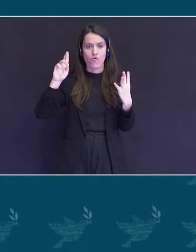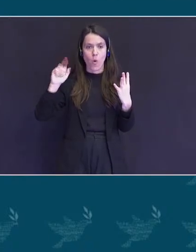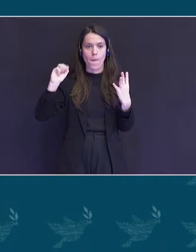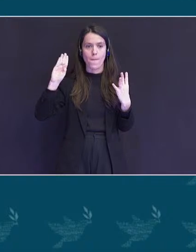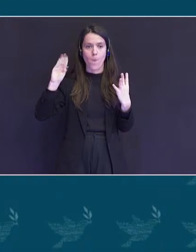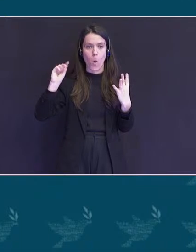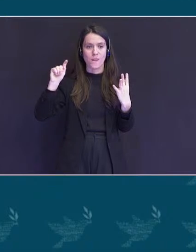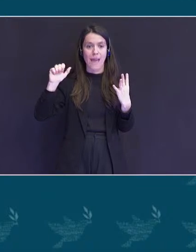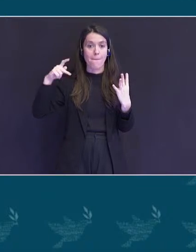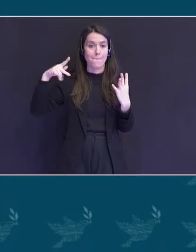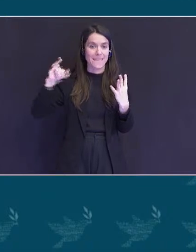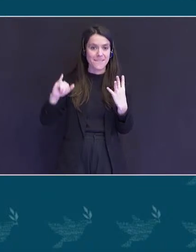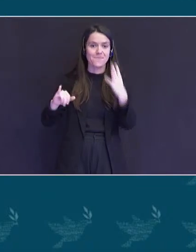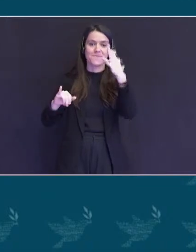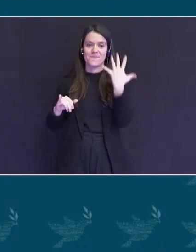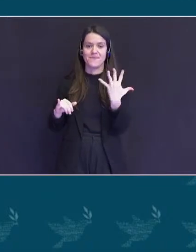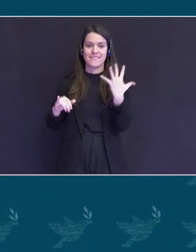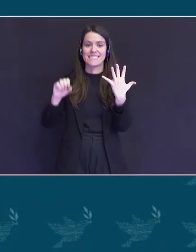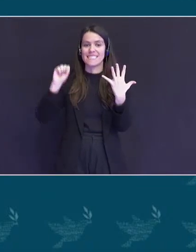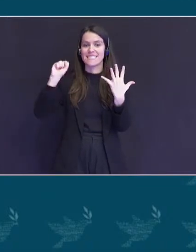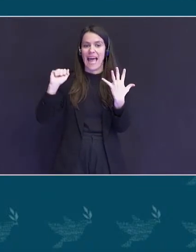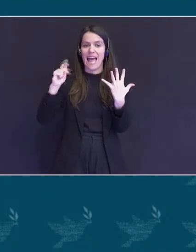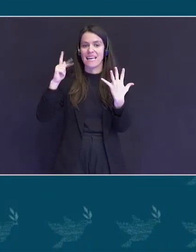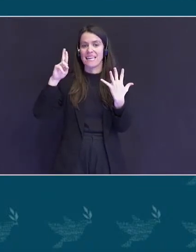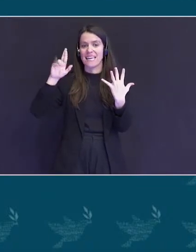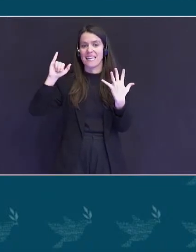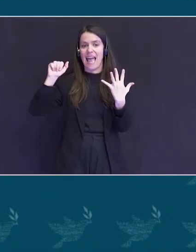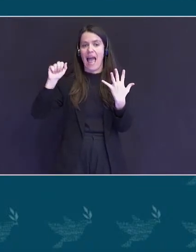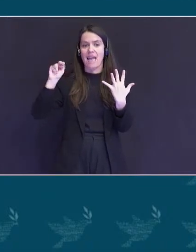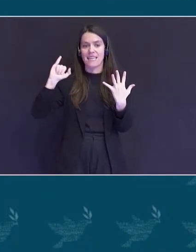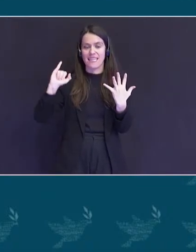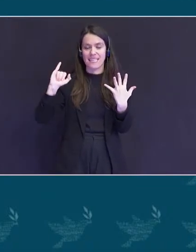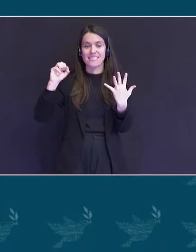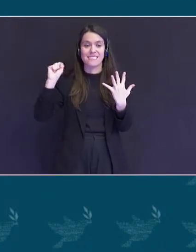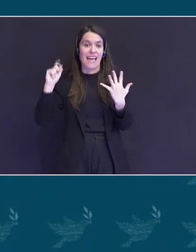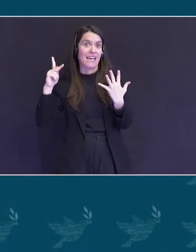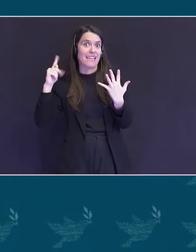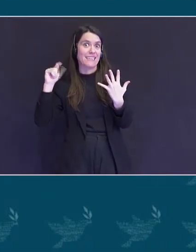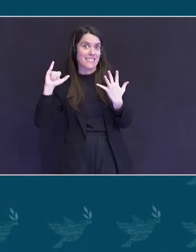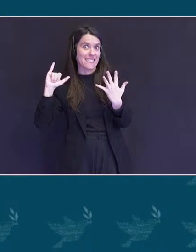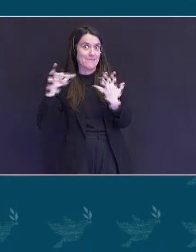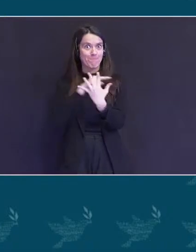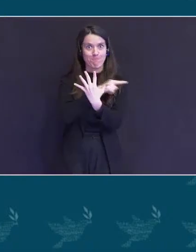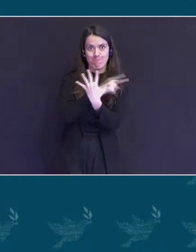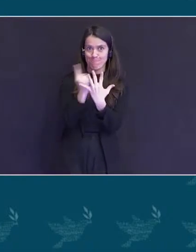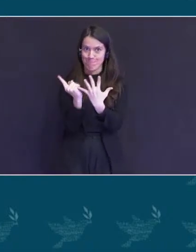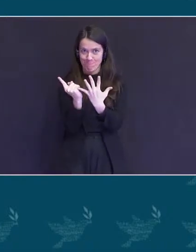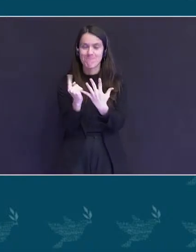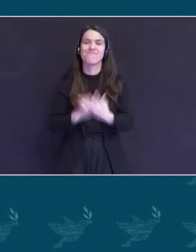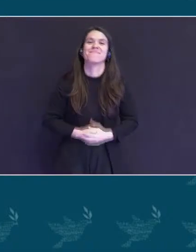Miss Sakriani Sakti. Welcome to our session.